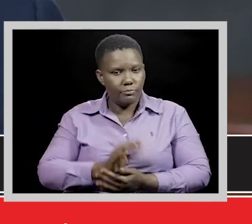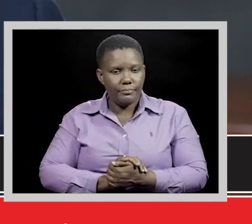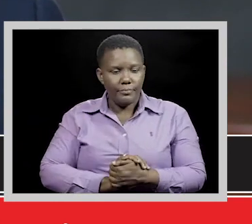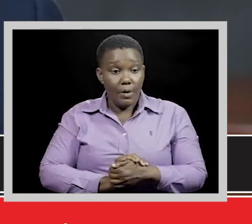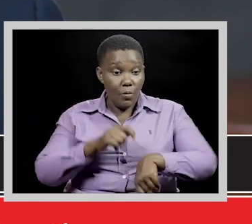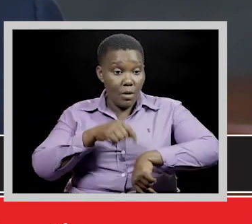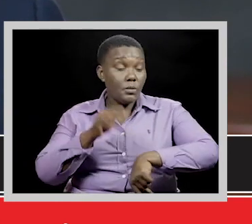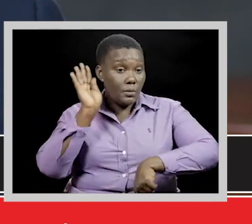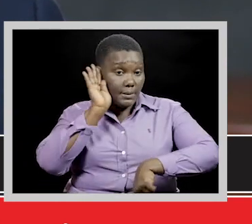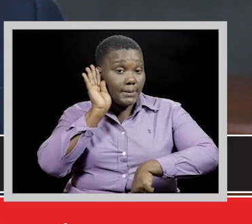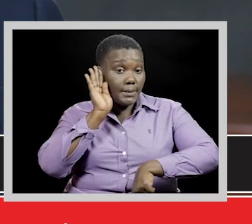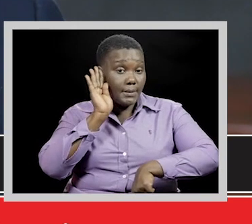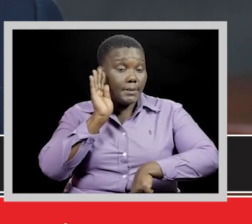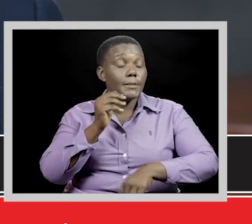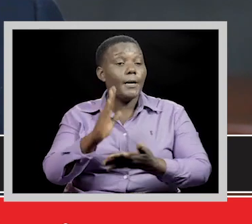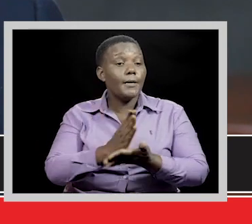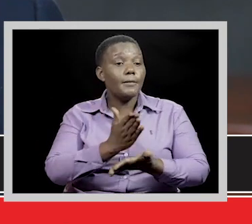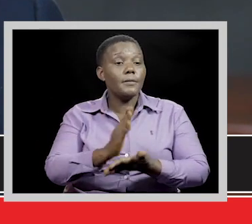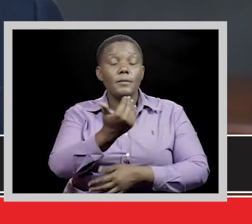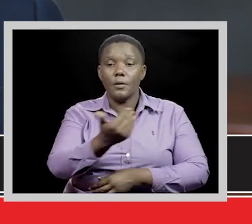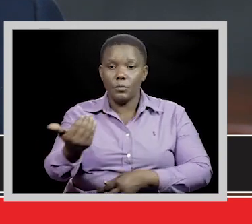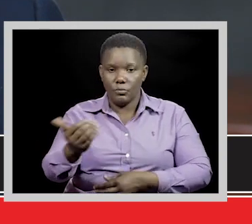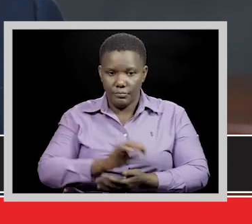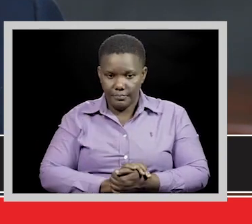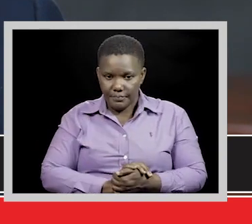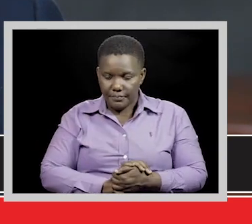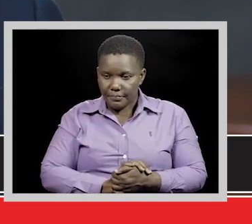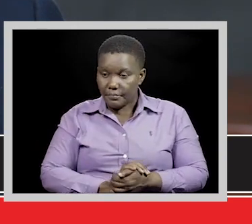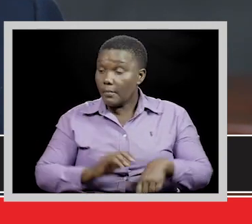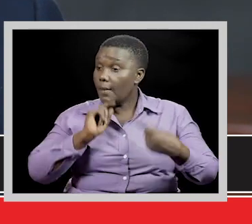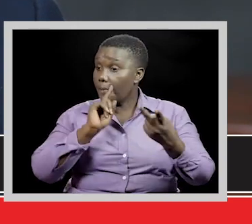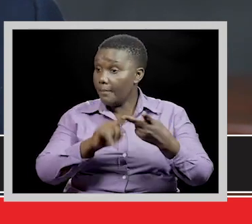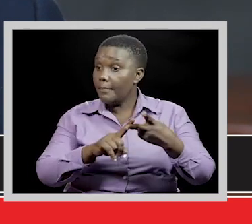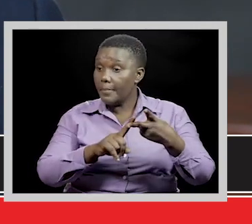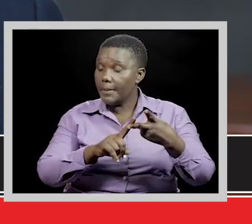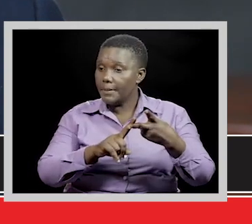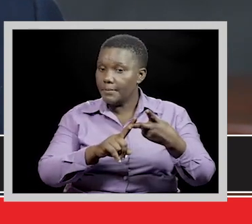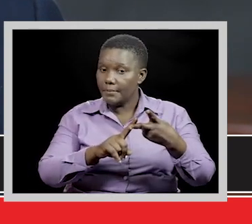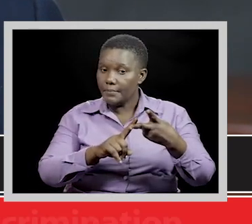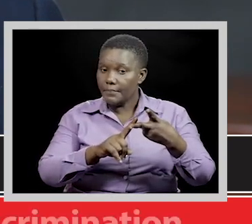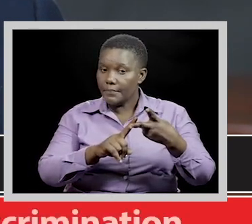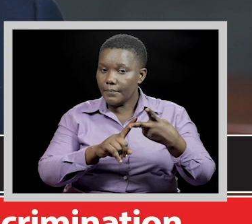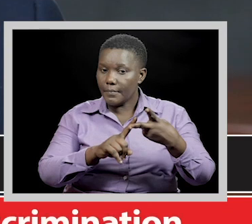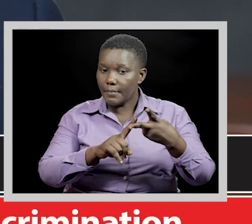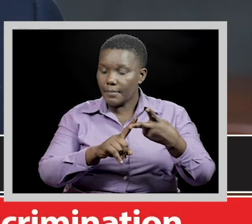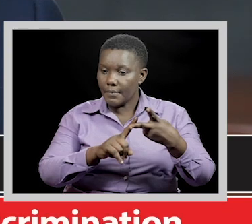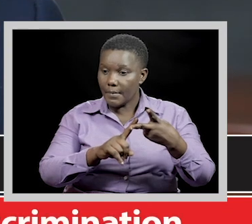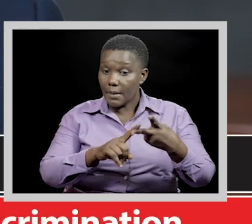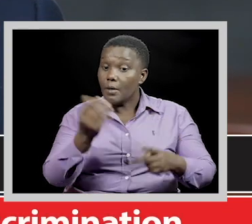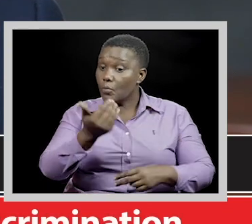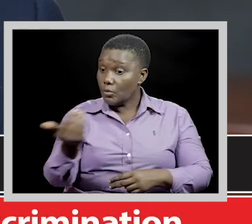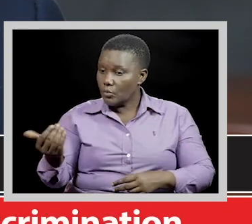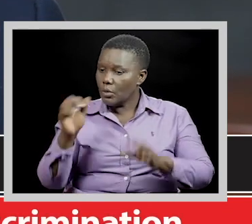adhere when we are hearing cases against children. Another point here is that every